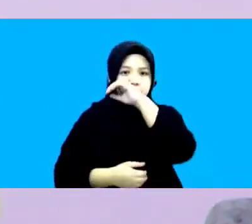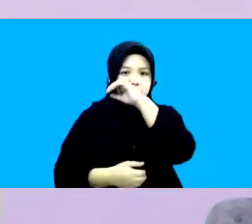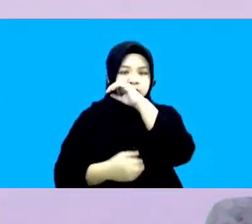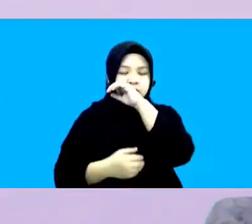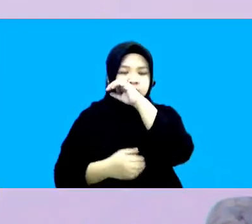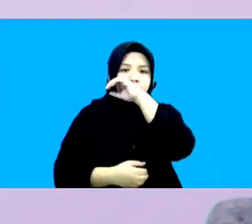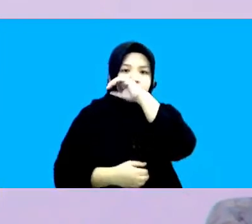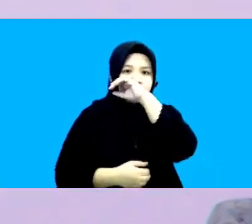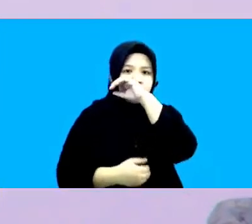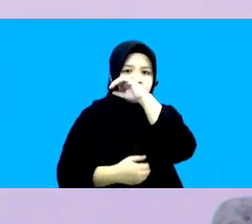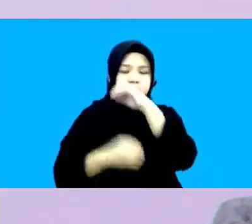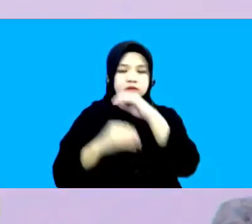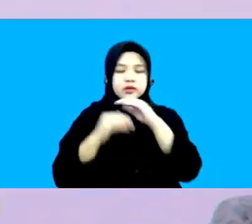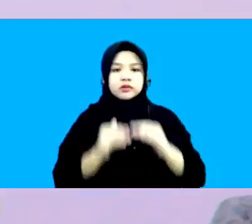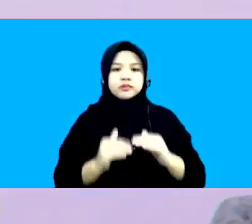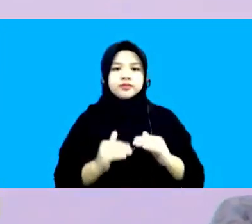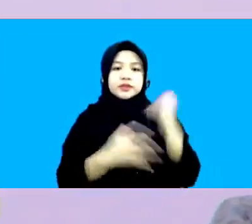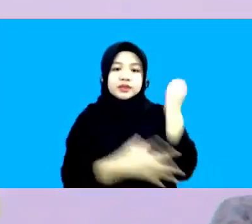Thank you.